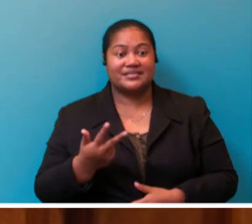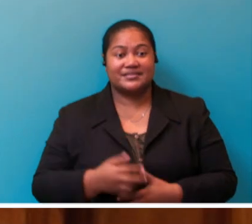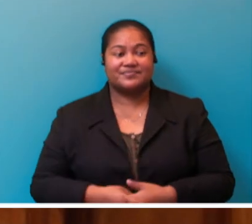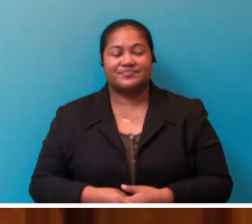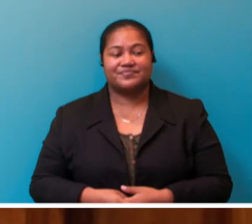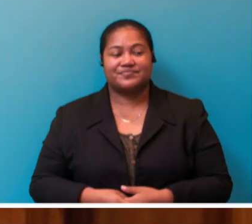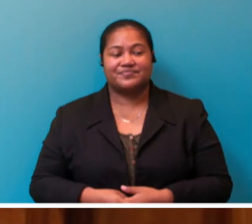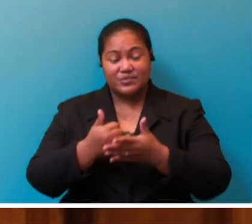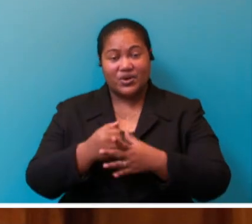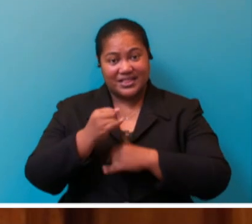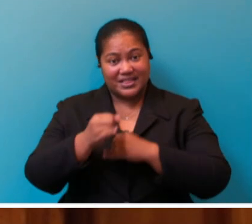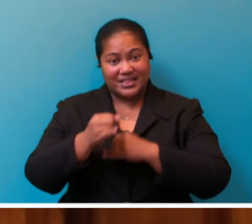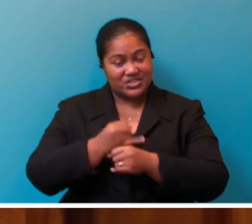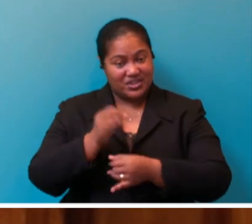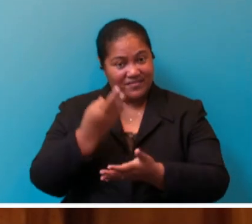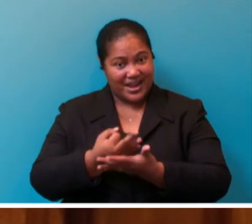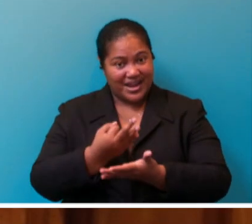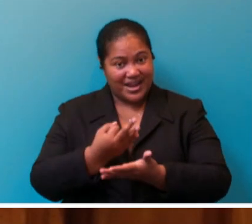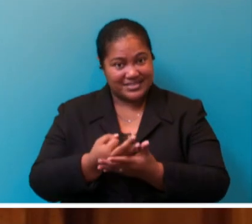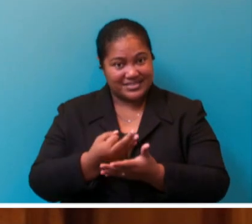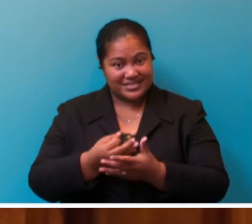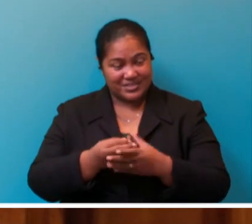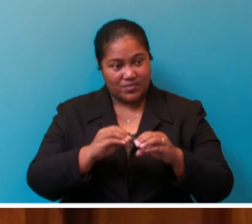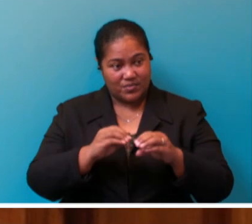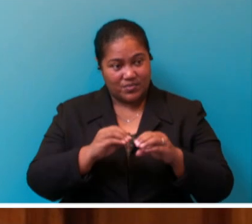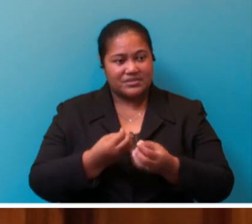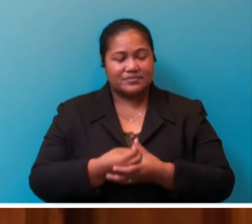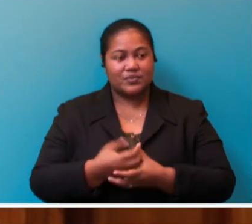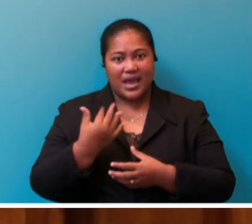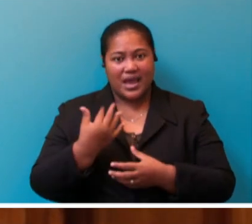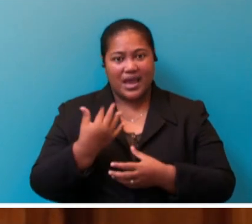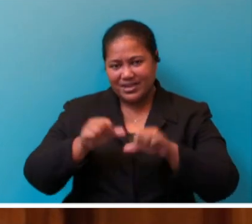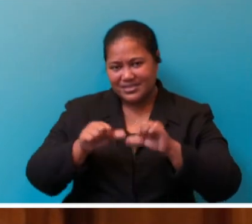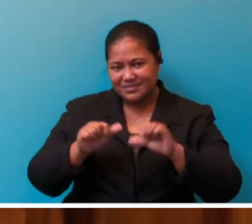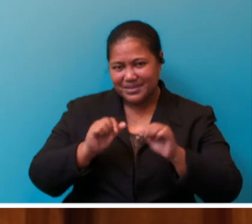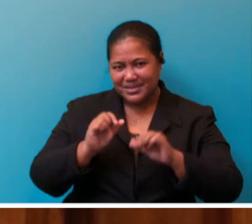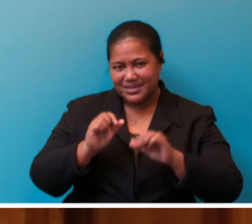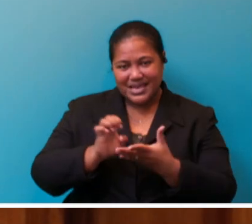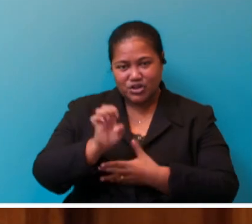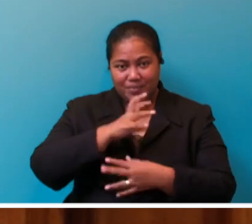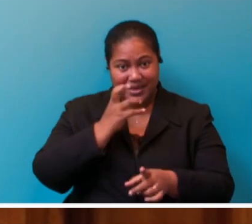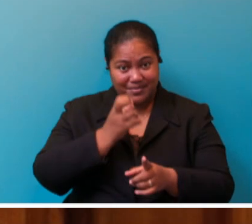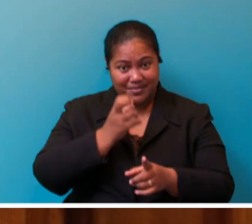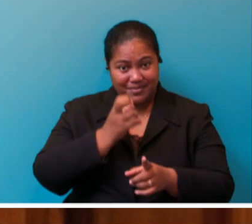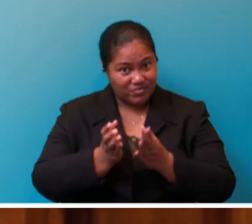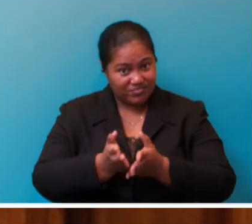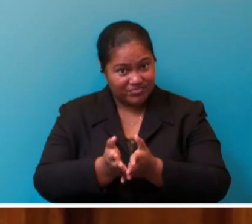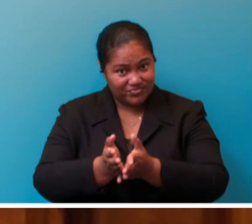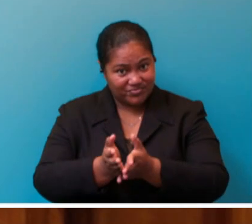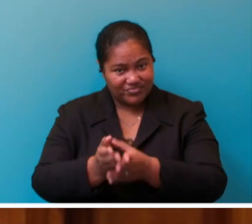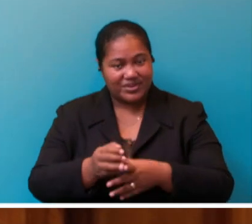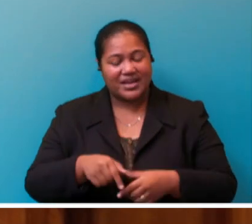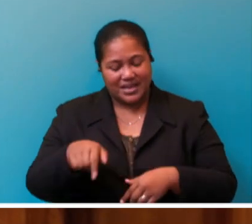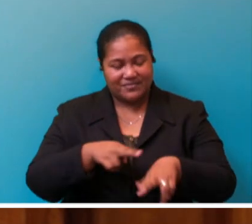of the International Finance Corporation, we undertook an assessment of the economic impact of cruise tourism in Fiji. Please